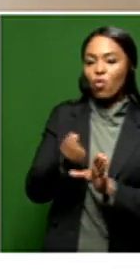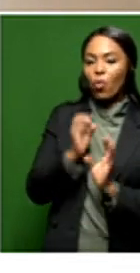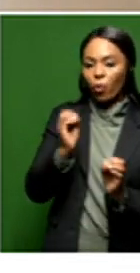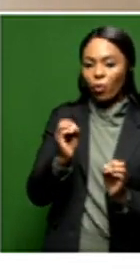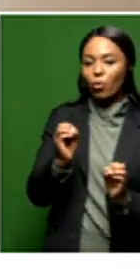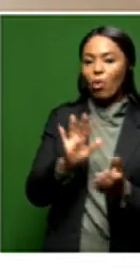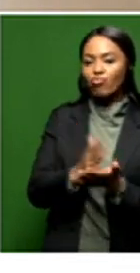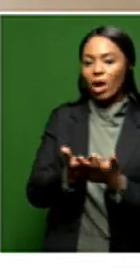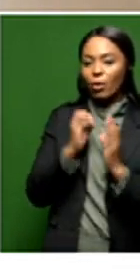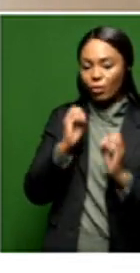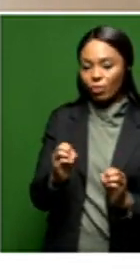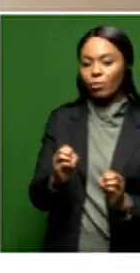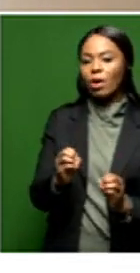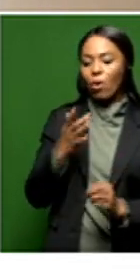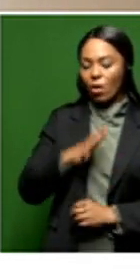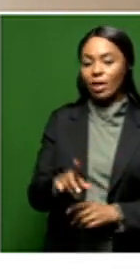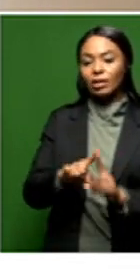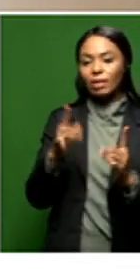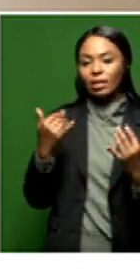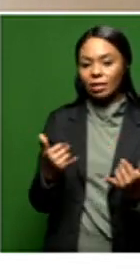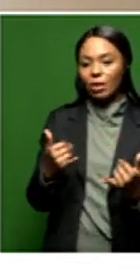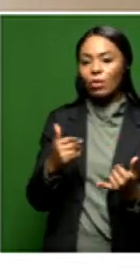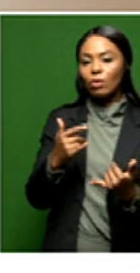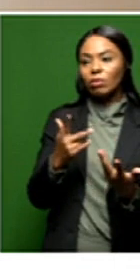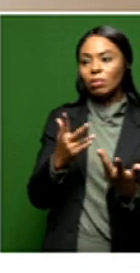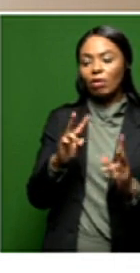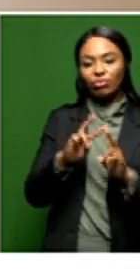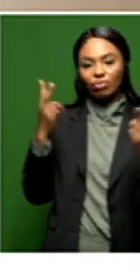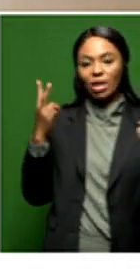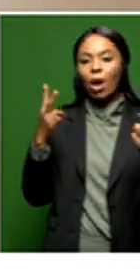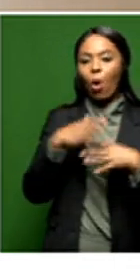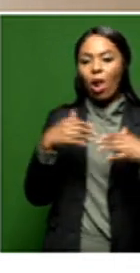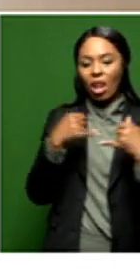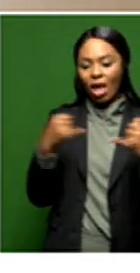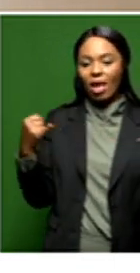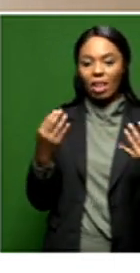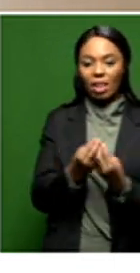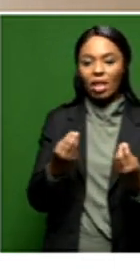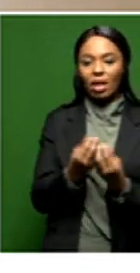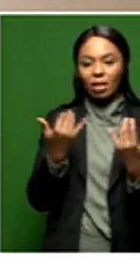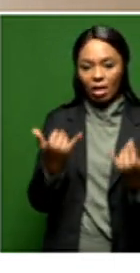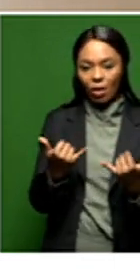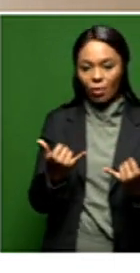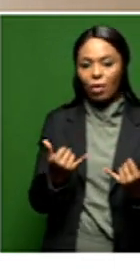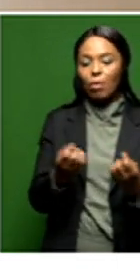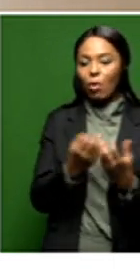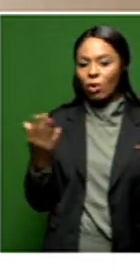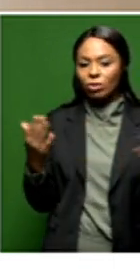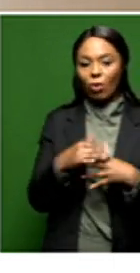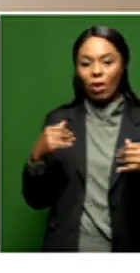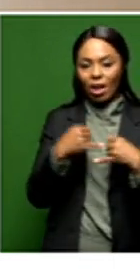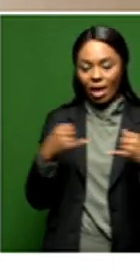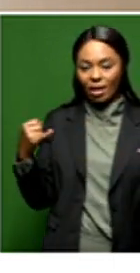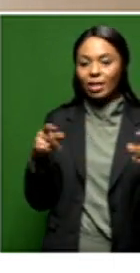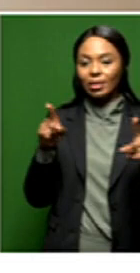So, the real world now has to really follow the virtual world. So, we've seen that as this market style eating is